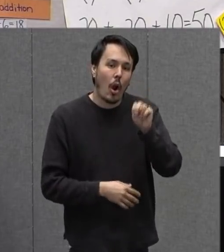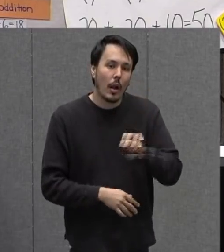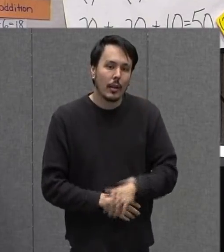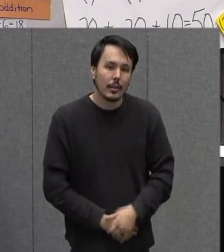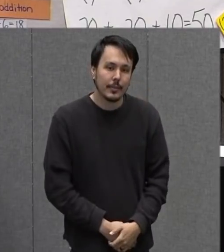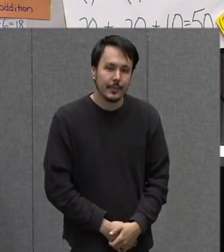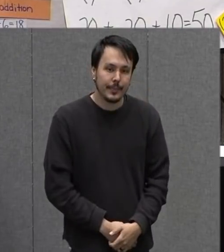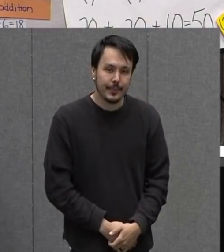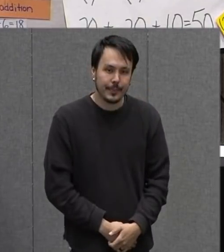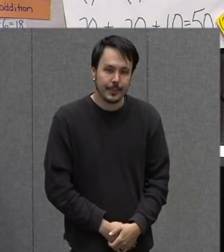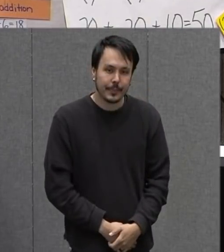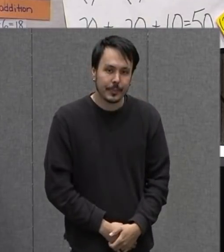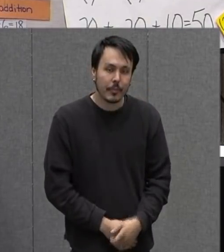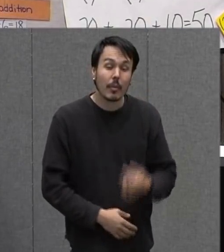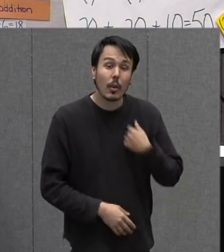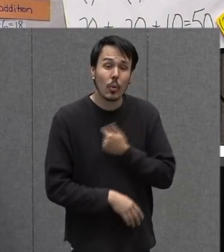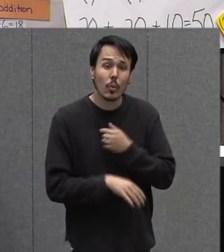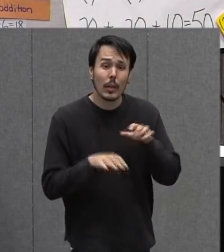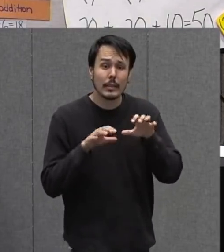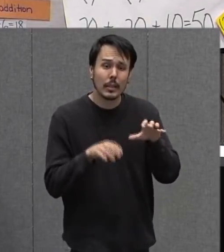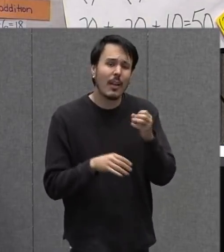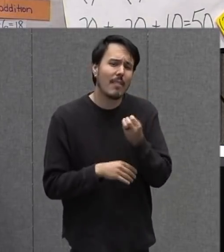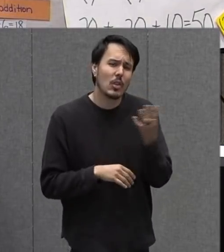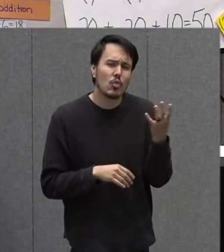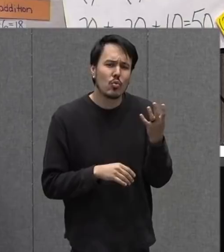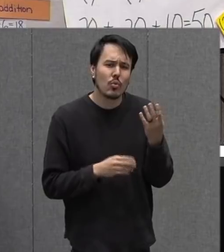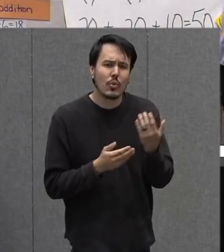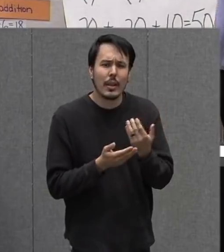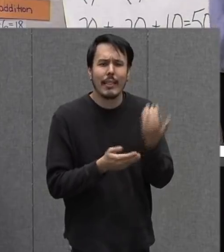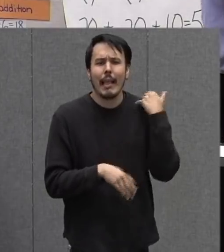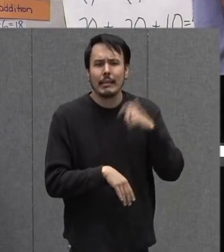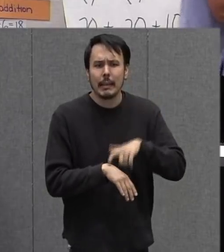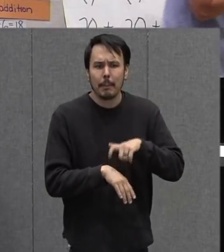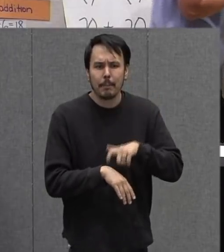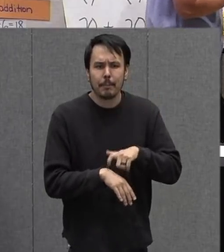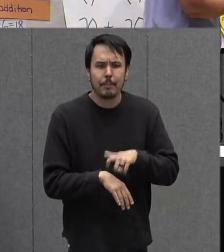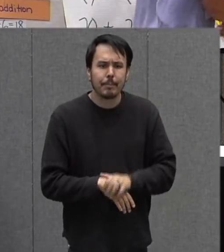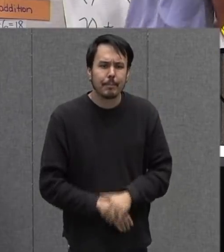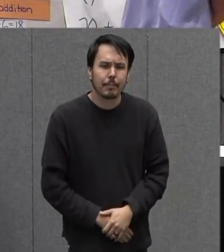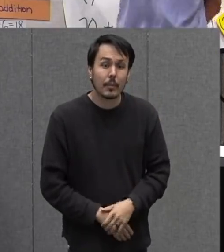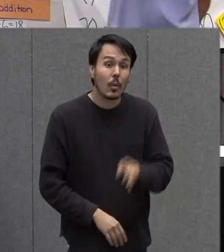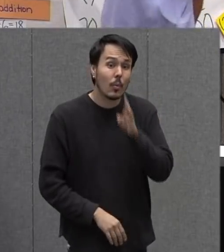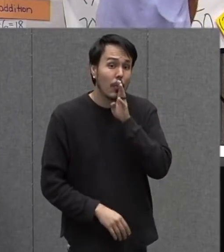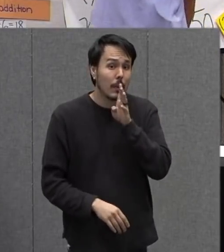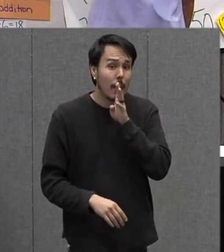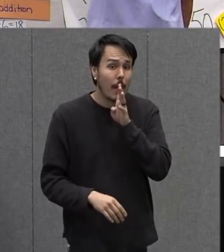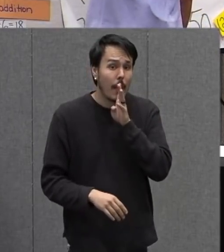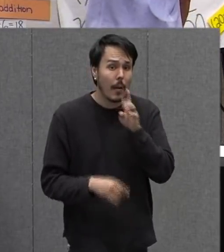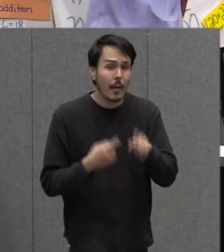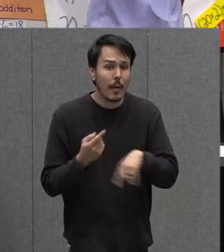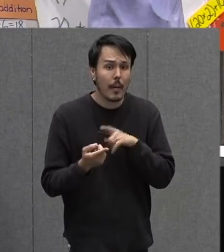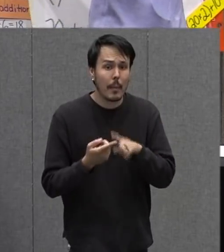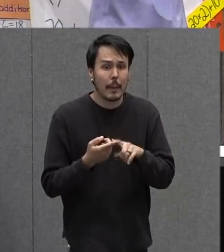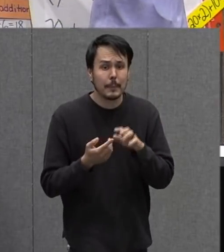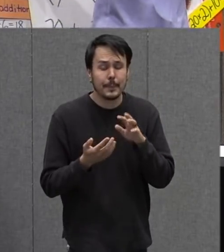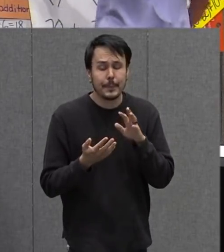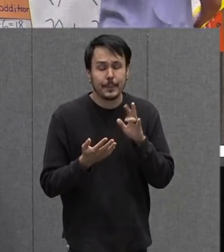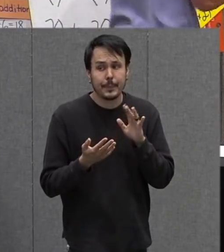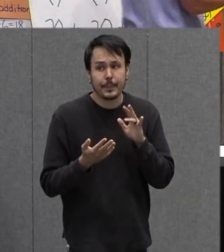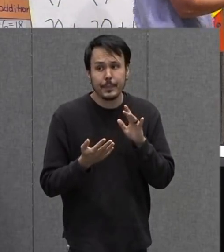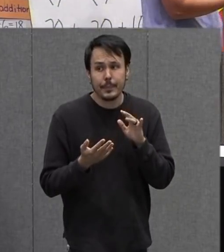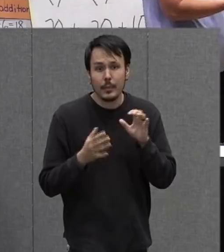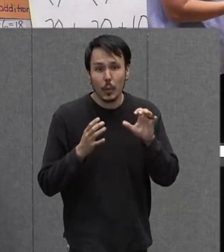And we had done a few things last time. We had talked about, we